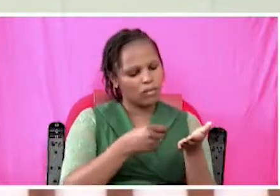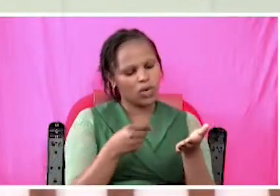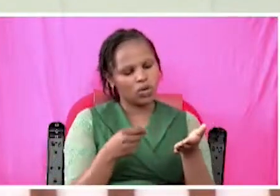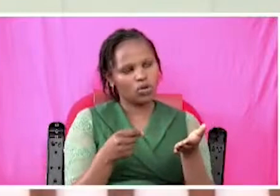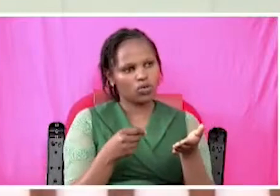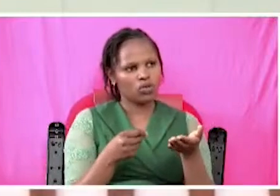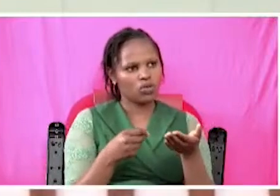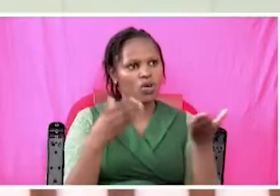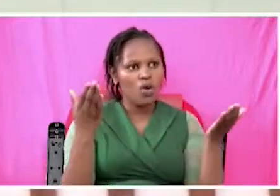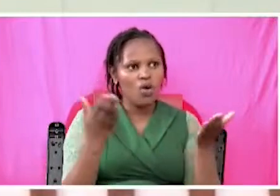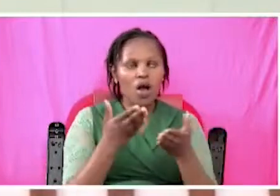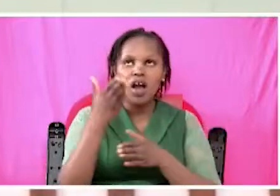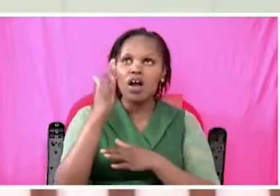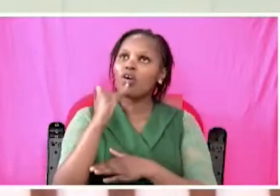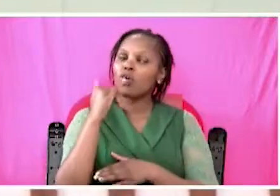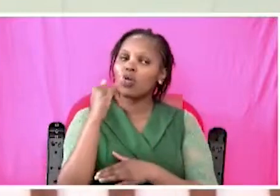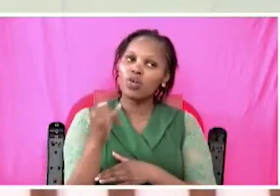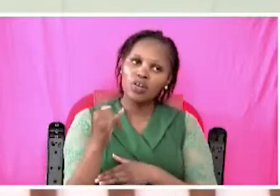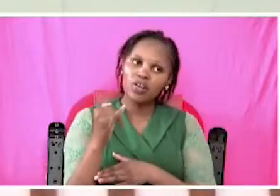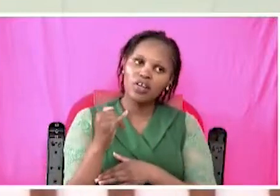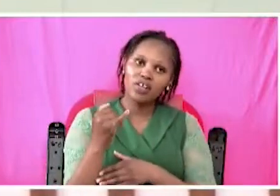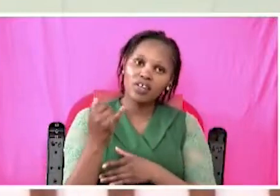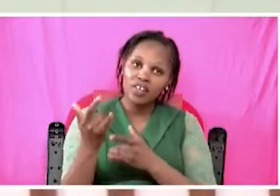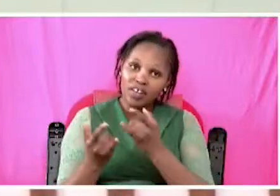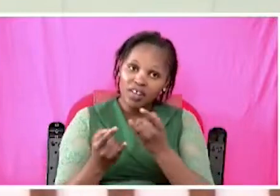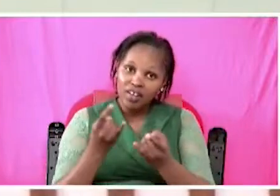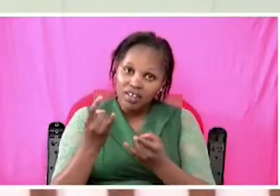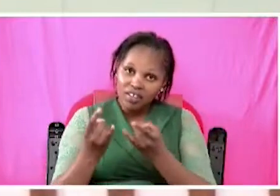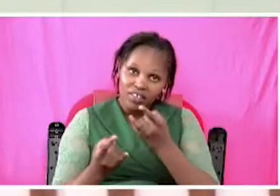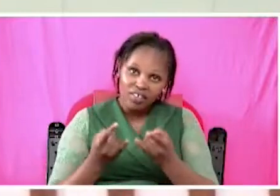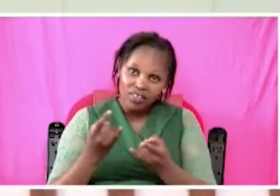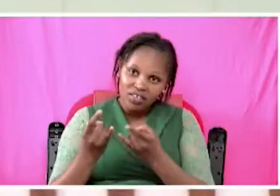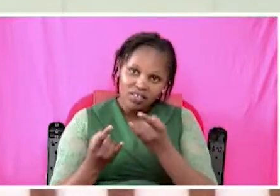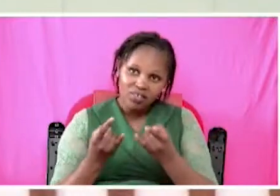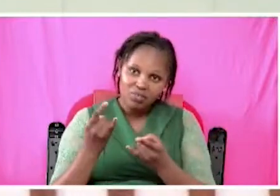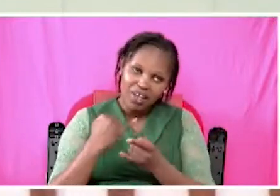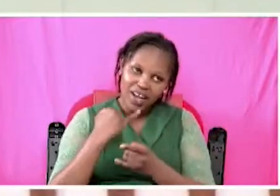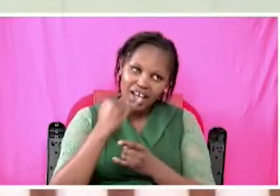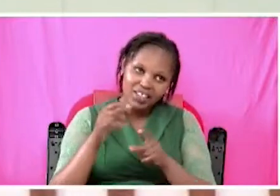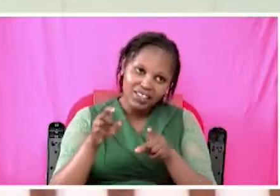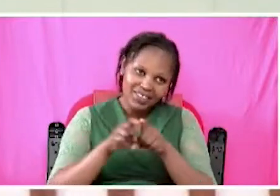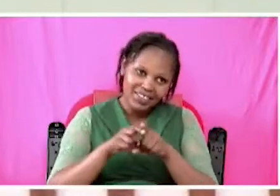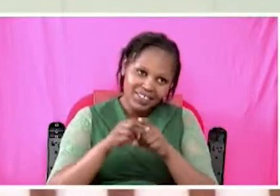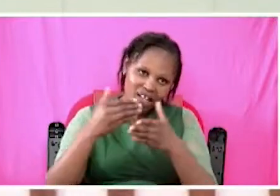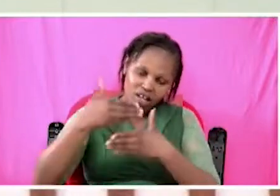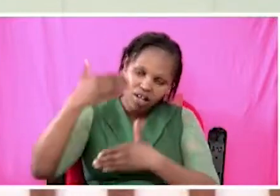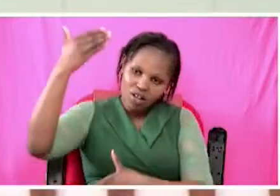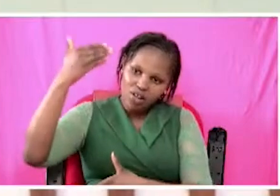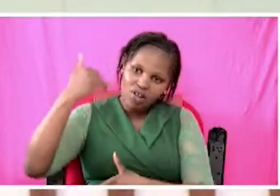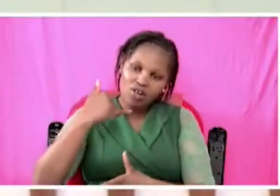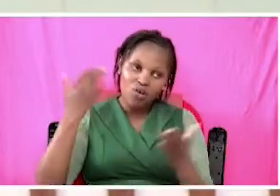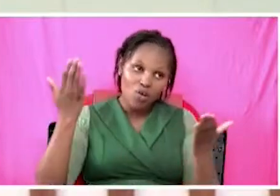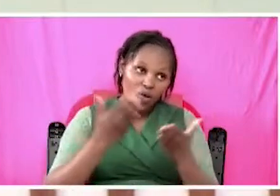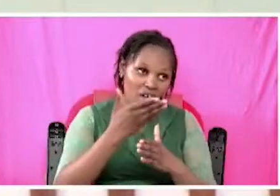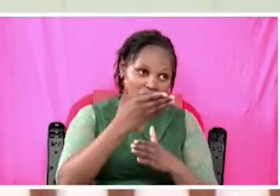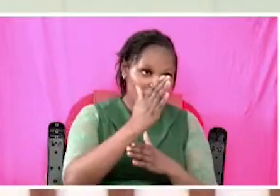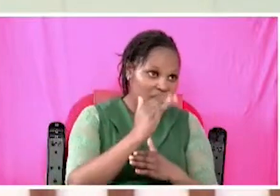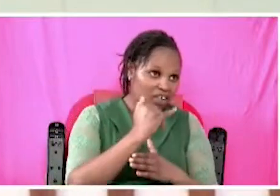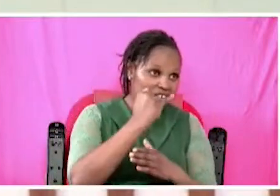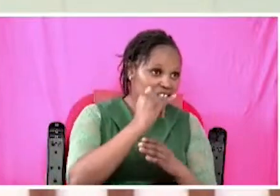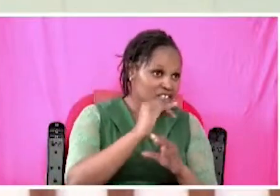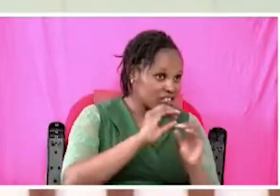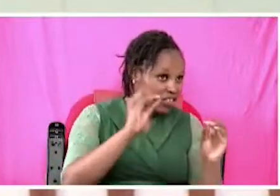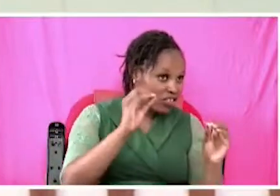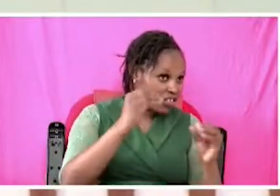God is, a spider's web is like a wall. Where God is not, a wall is